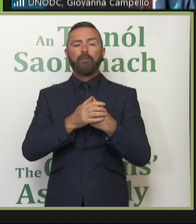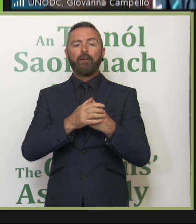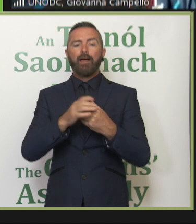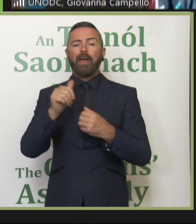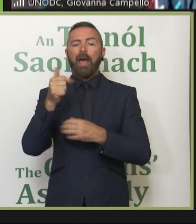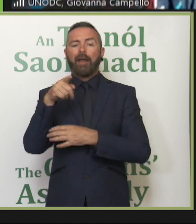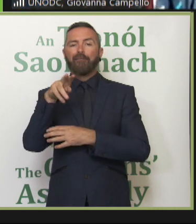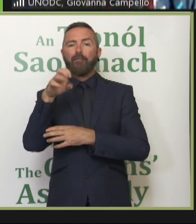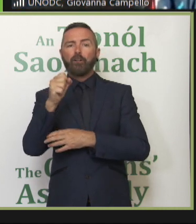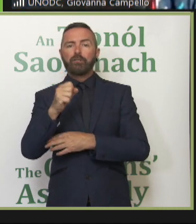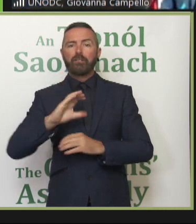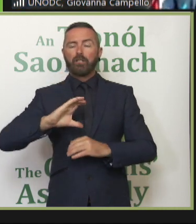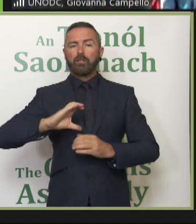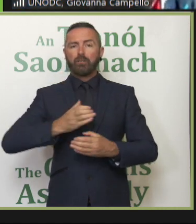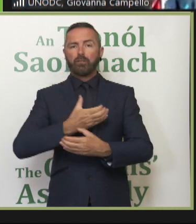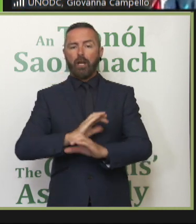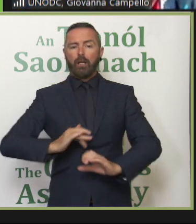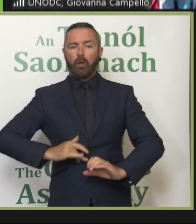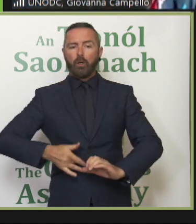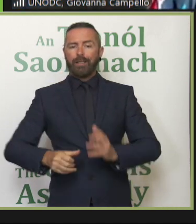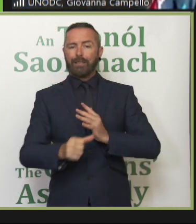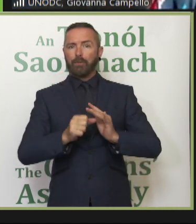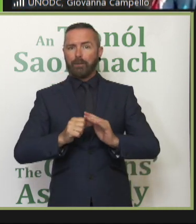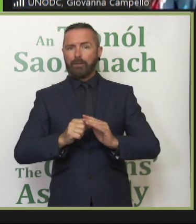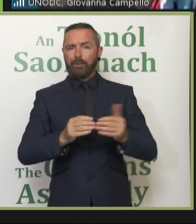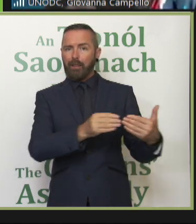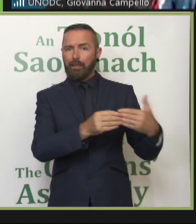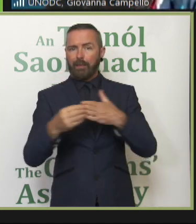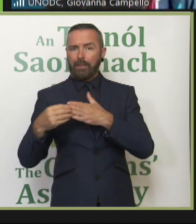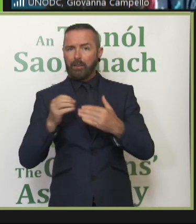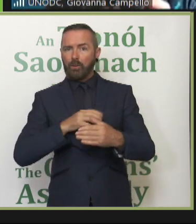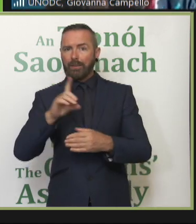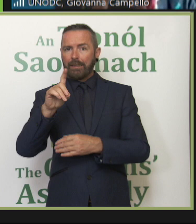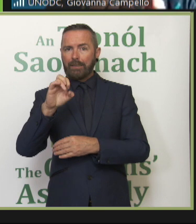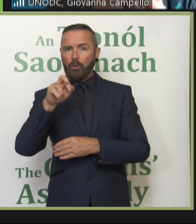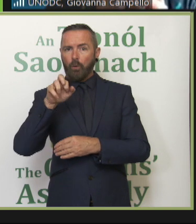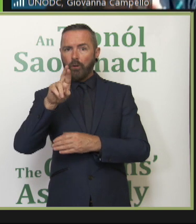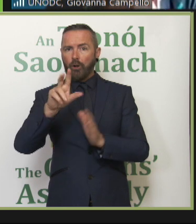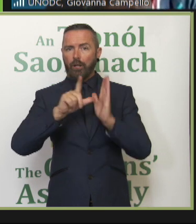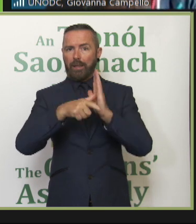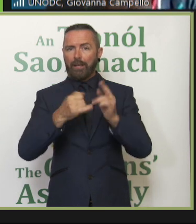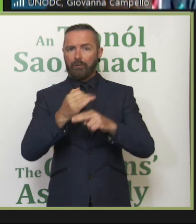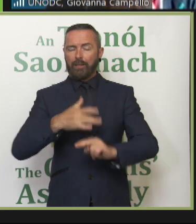in leading to substance use disorders later in life, and how this,